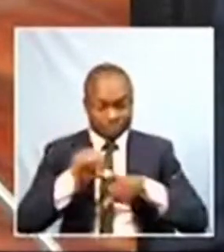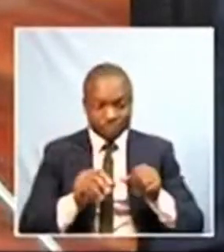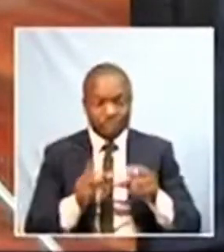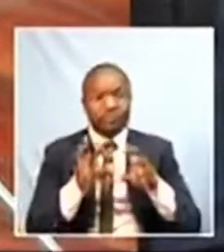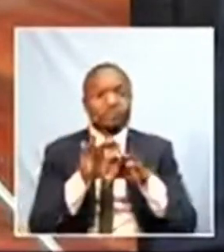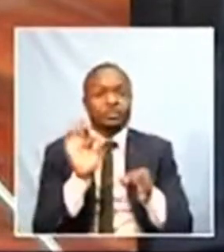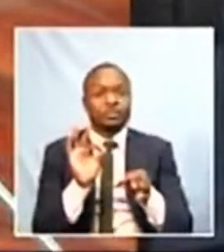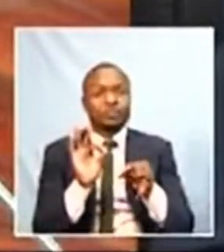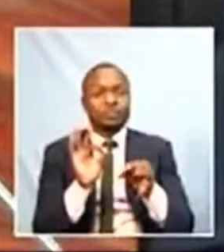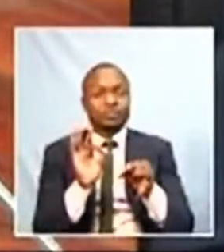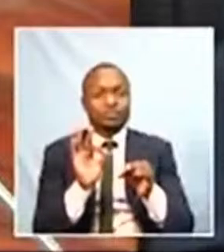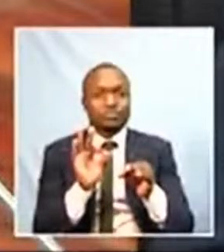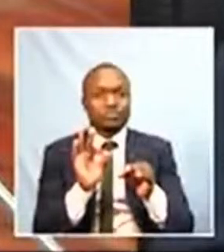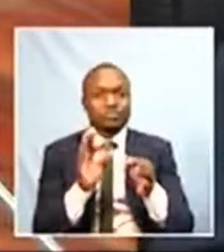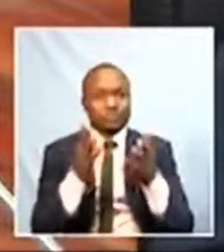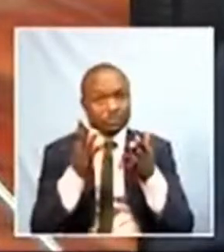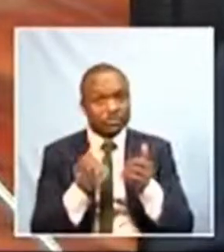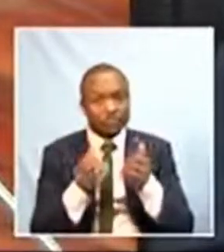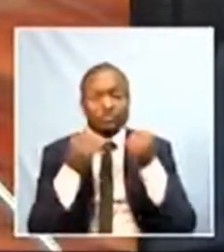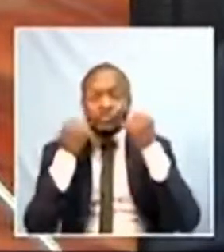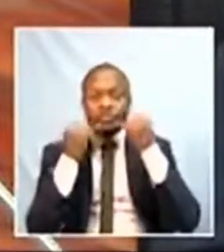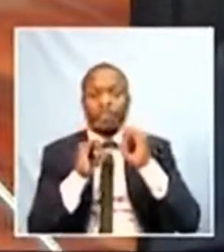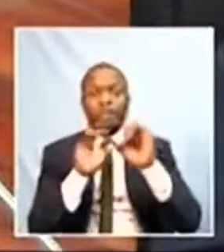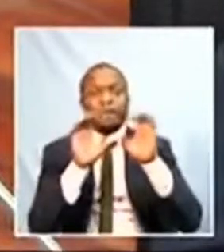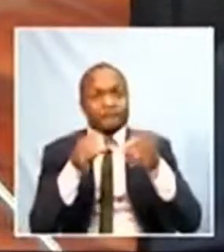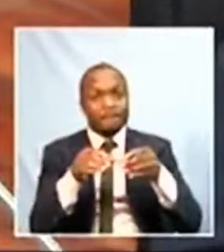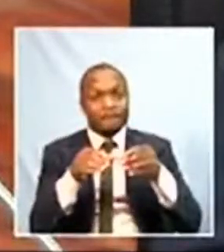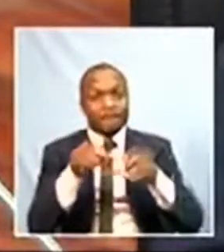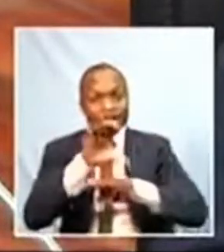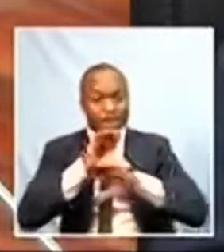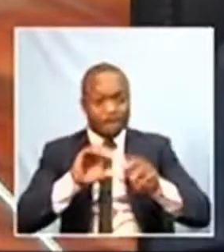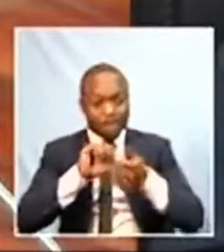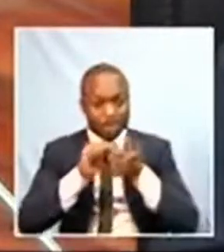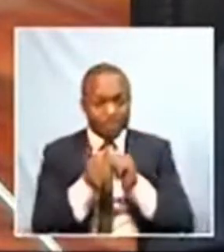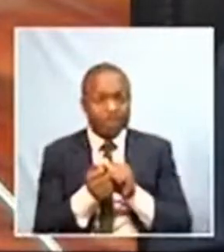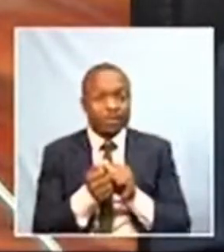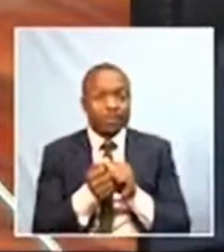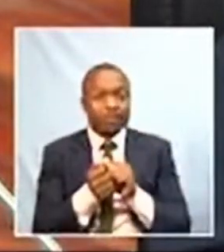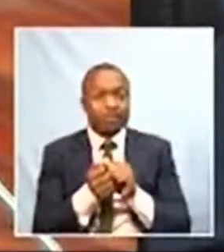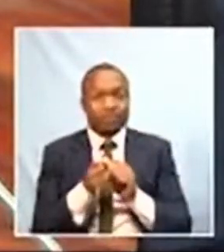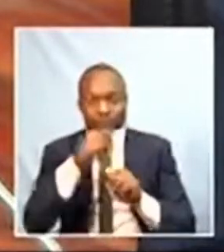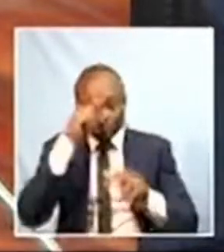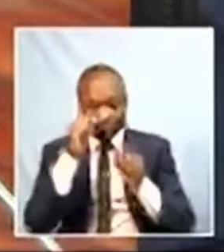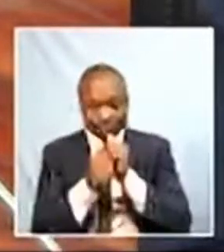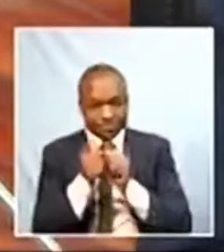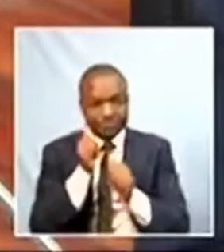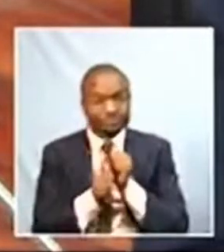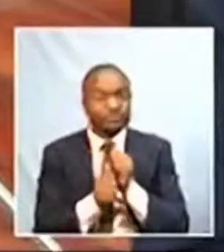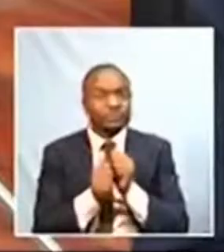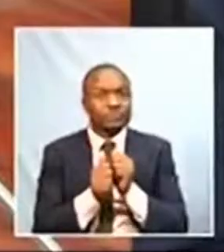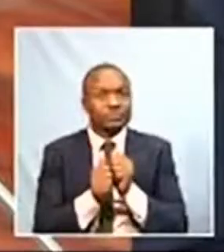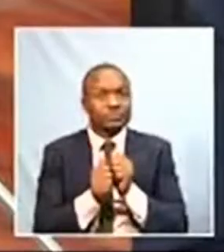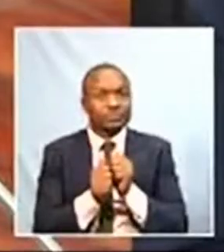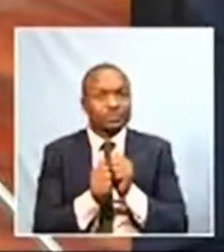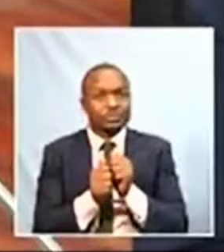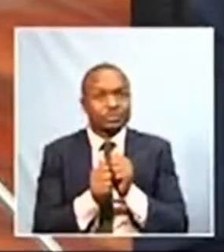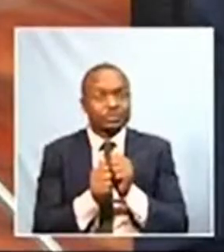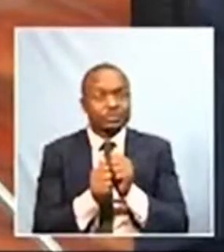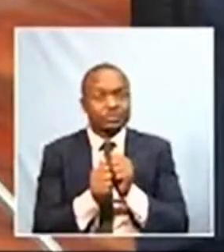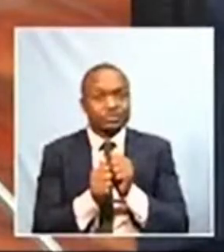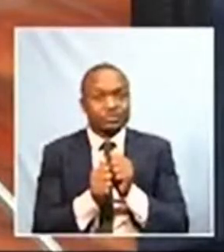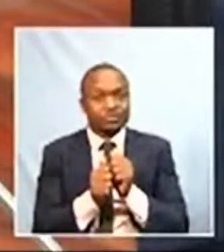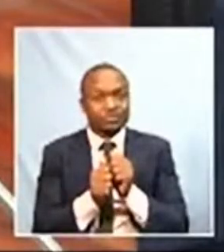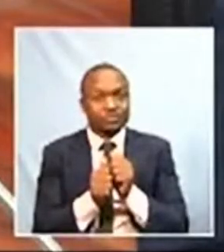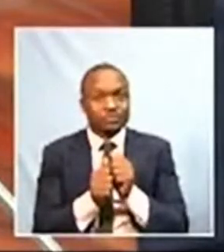observations of the Auditor General and wishes to inform the committee that the cause of the query was as a result of receipt of